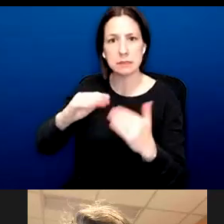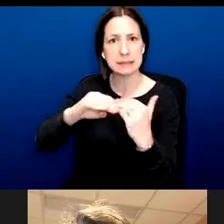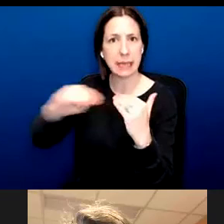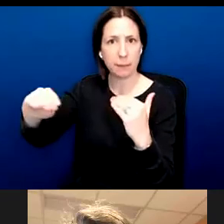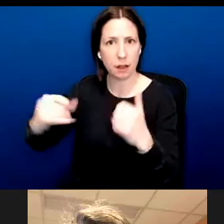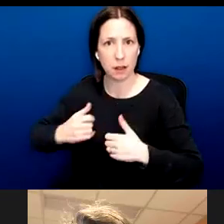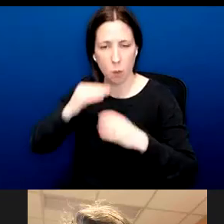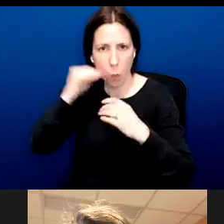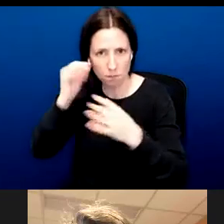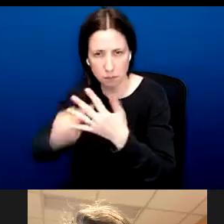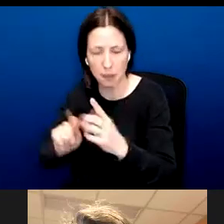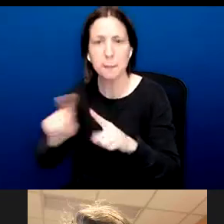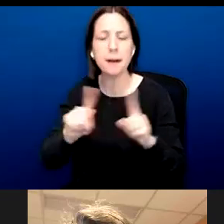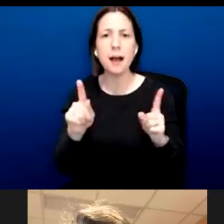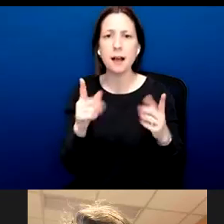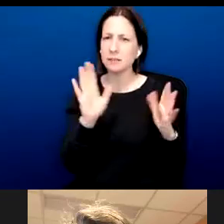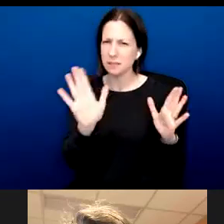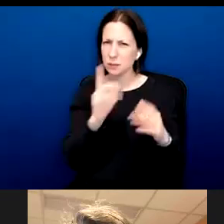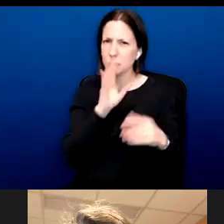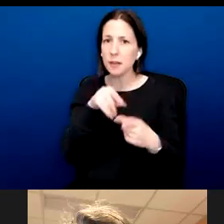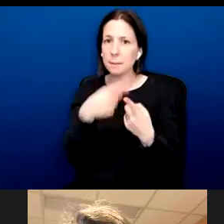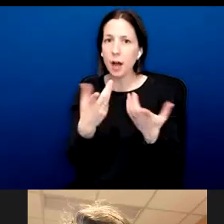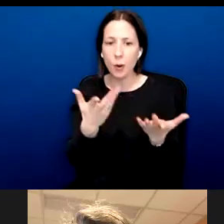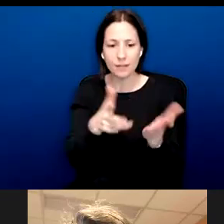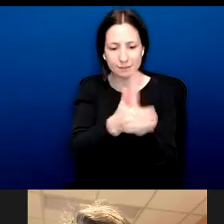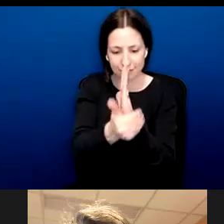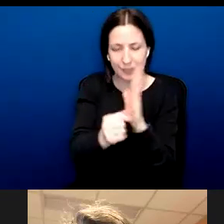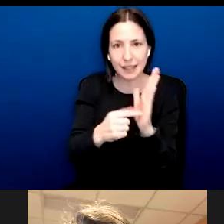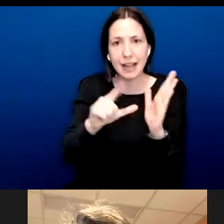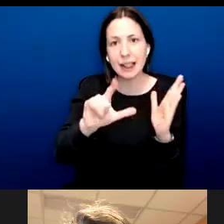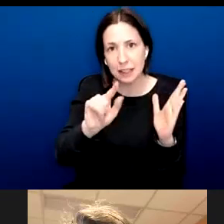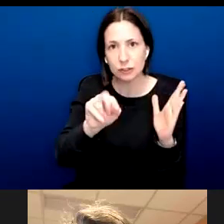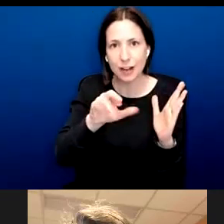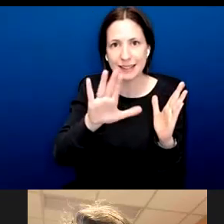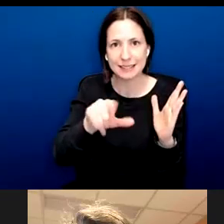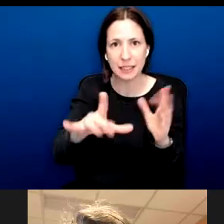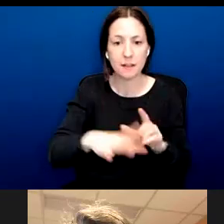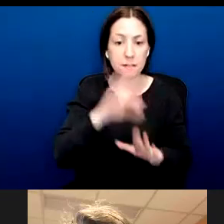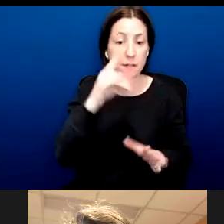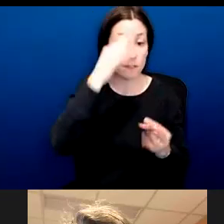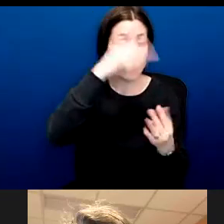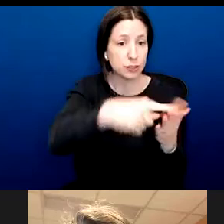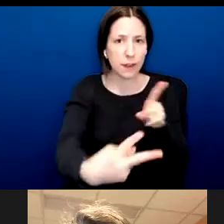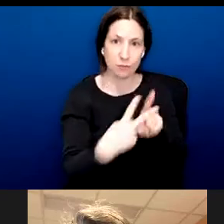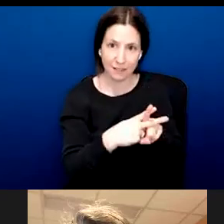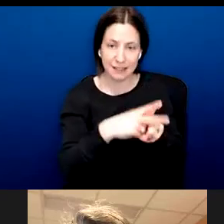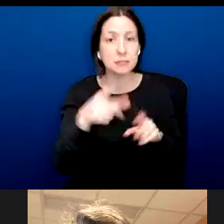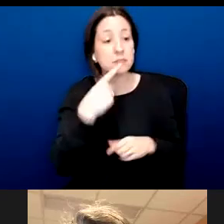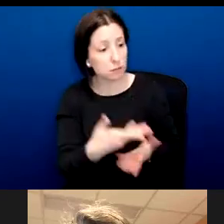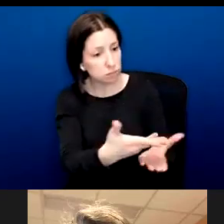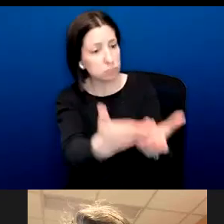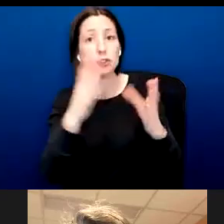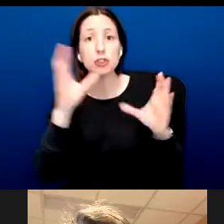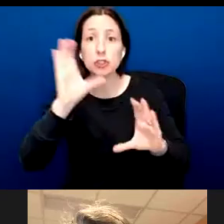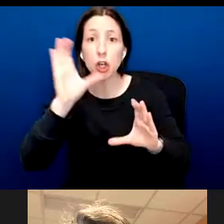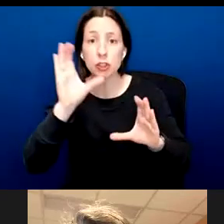the issue, but when we're talking about literacy, right, and finding information that's relevant to them. So when you're talking about go search for something in